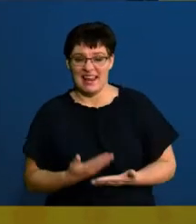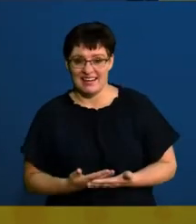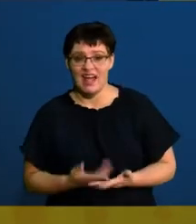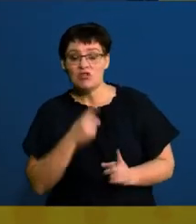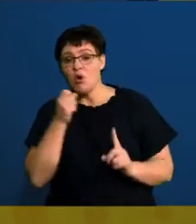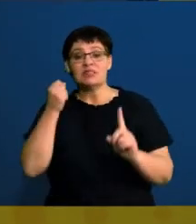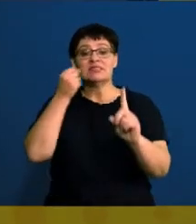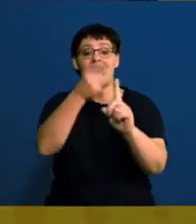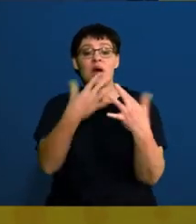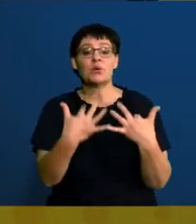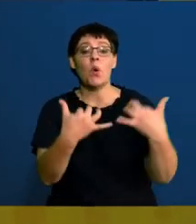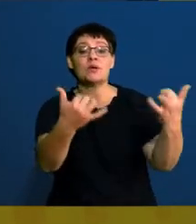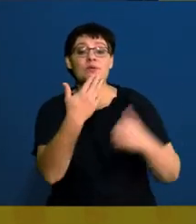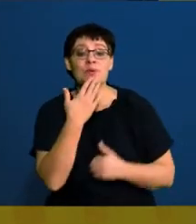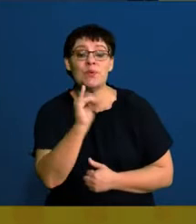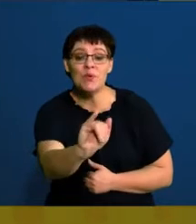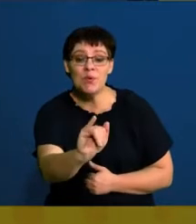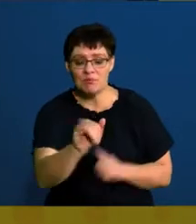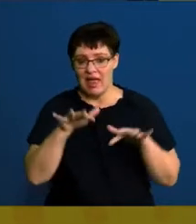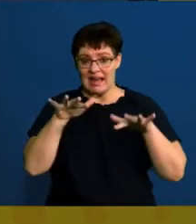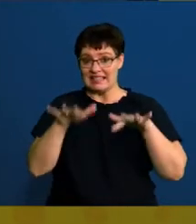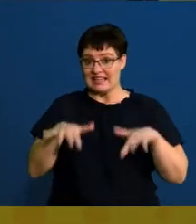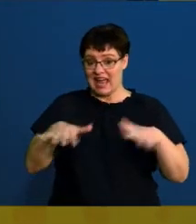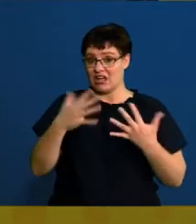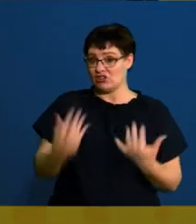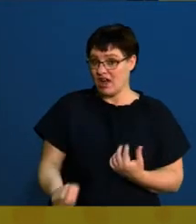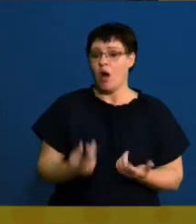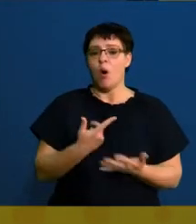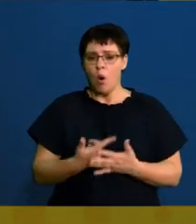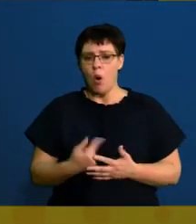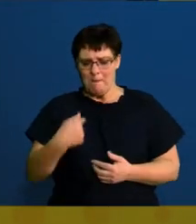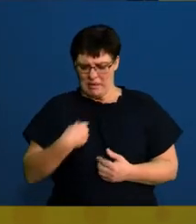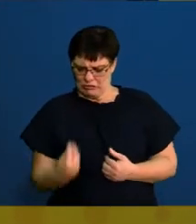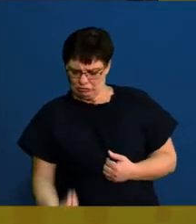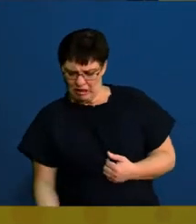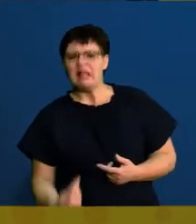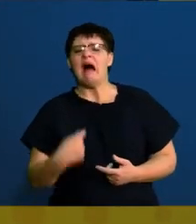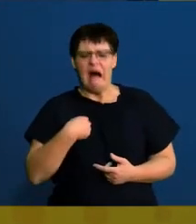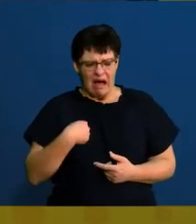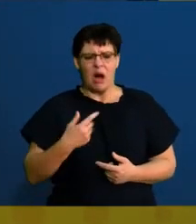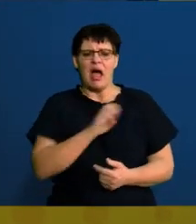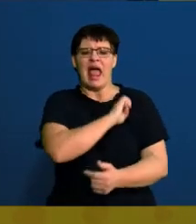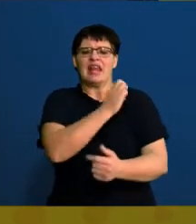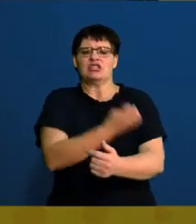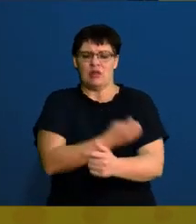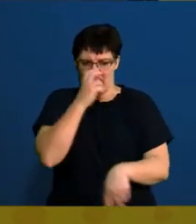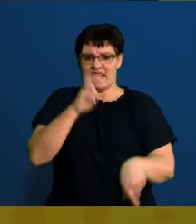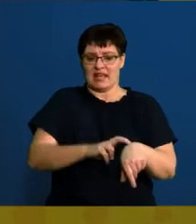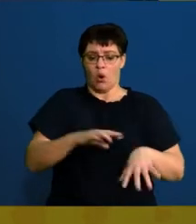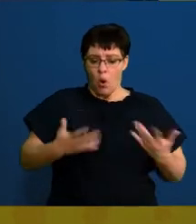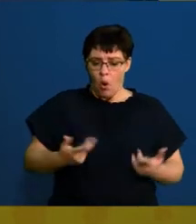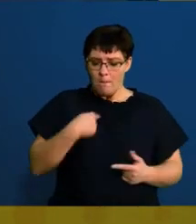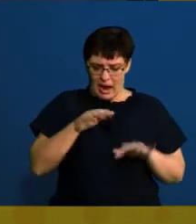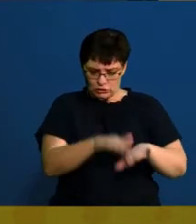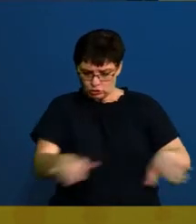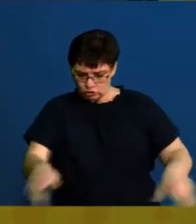question would obviously be a teenager or a child that's looking for more energy in the mornings, or a parent who wants what's best